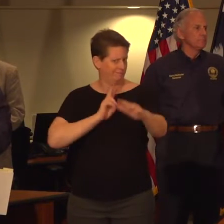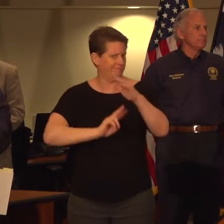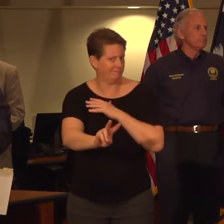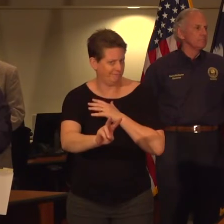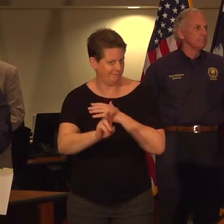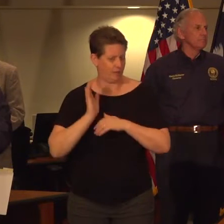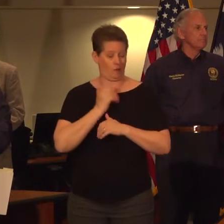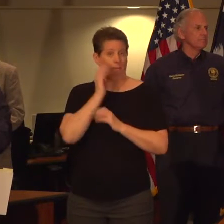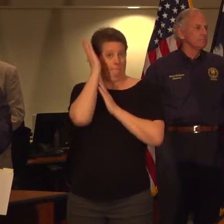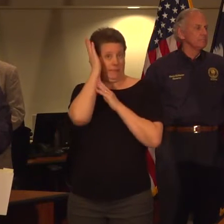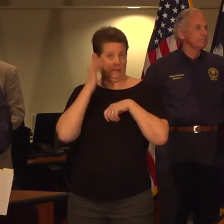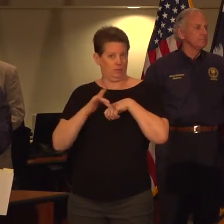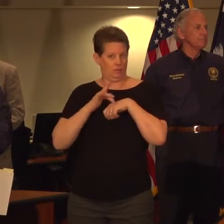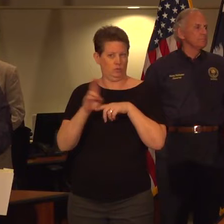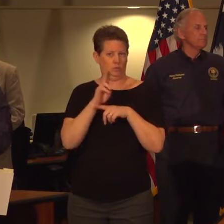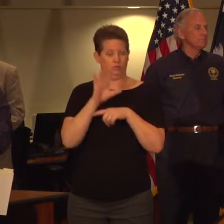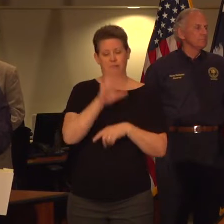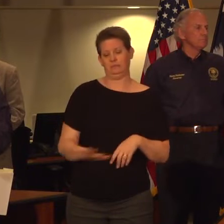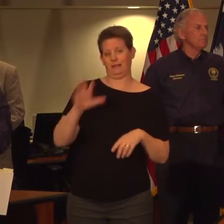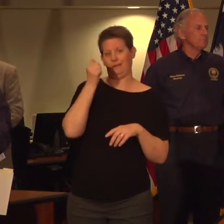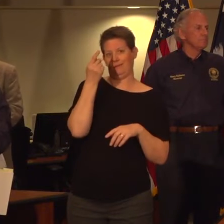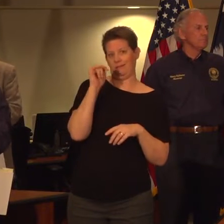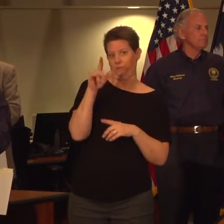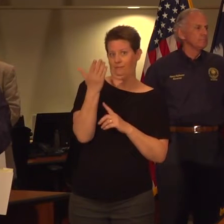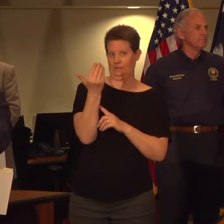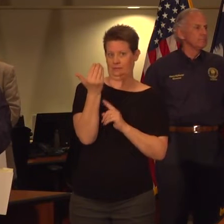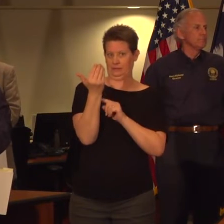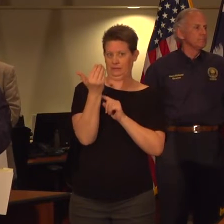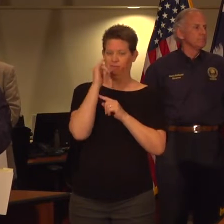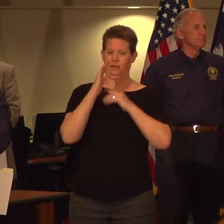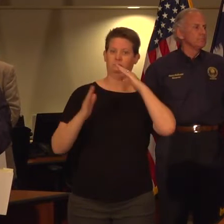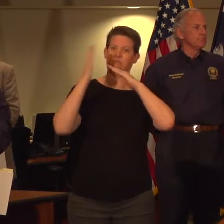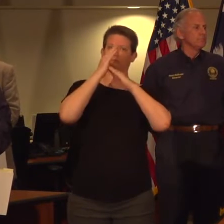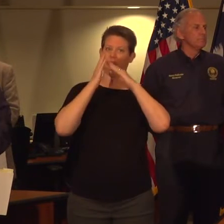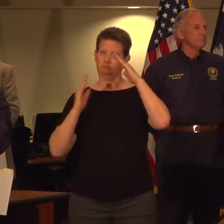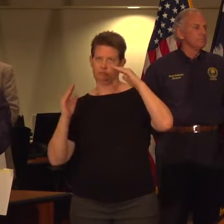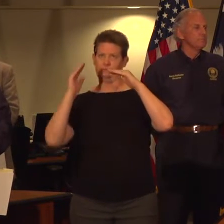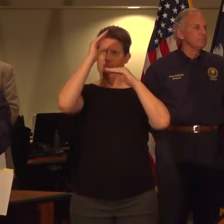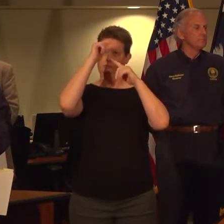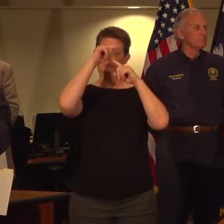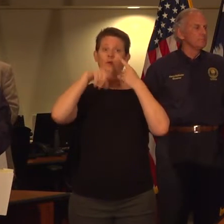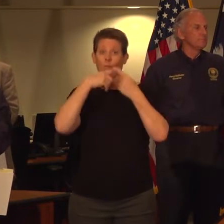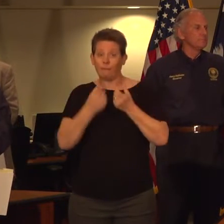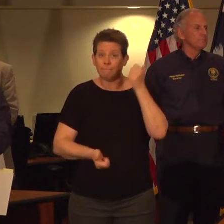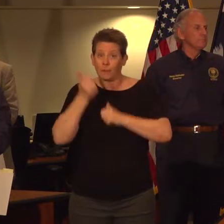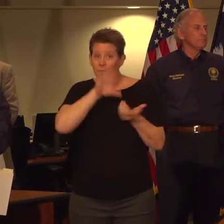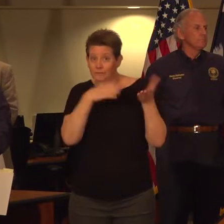bed utilization, which is now around April the 15th, and the peak deaths that we may see around April the